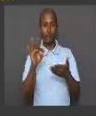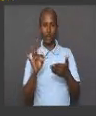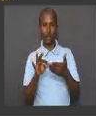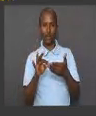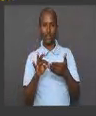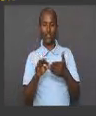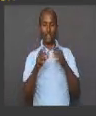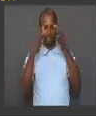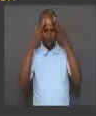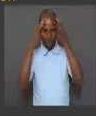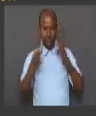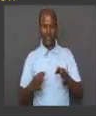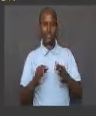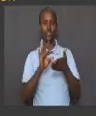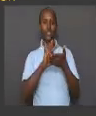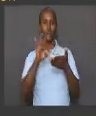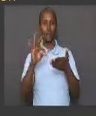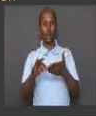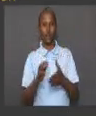a fixed number.